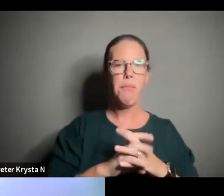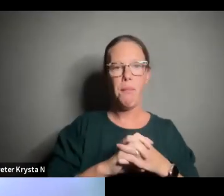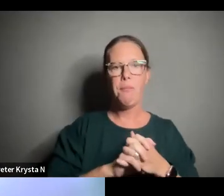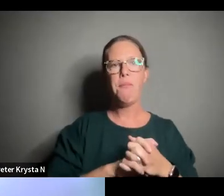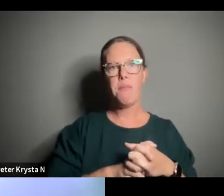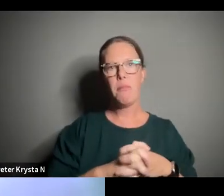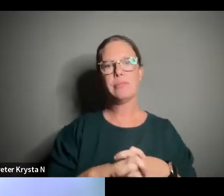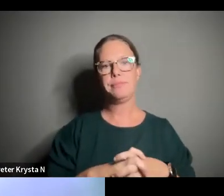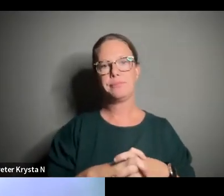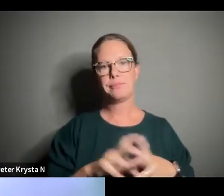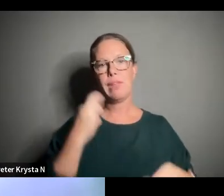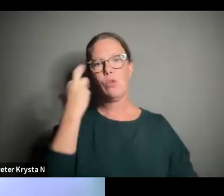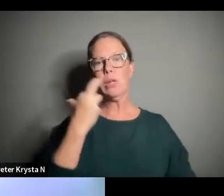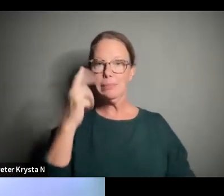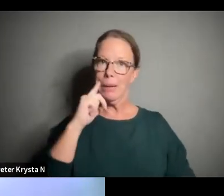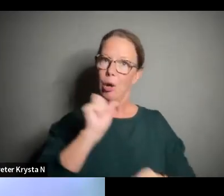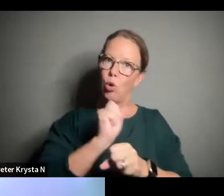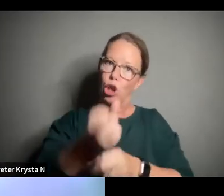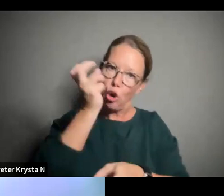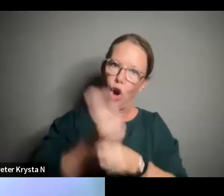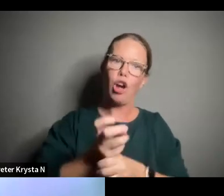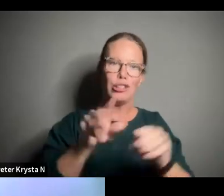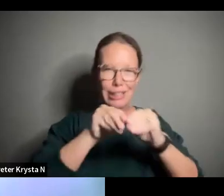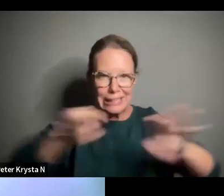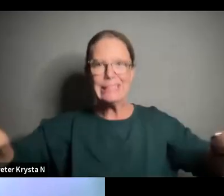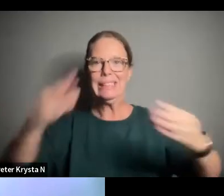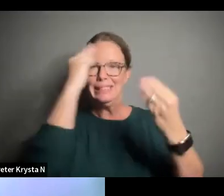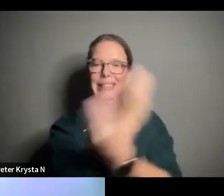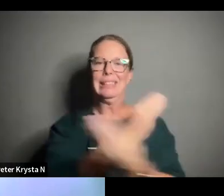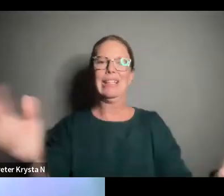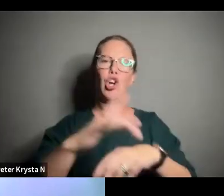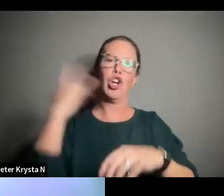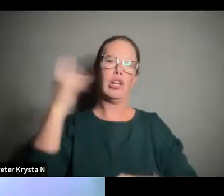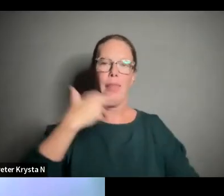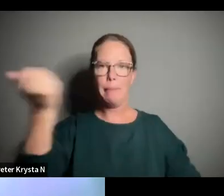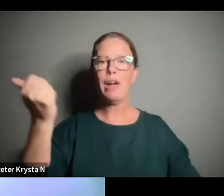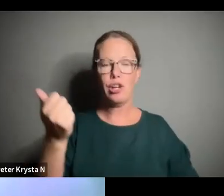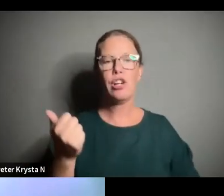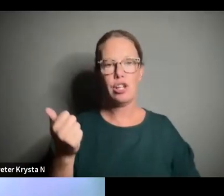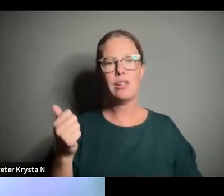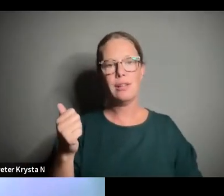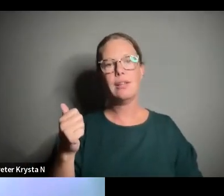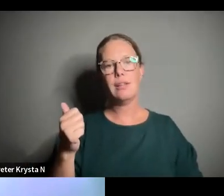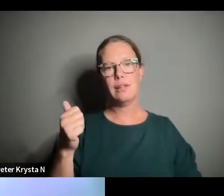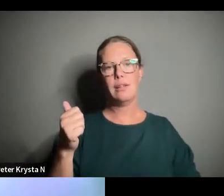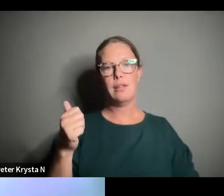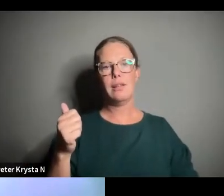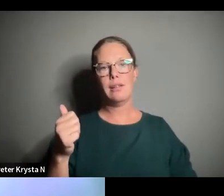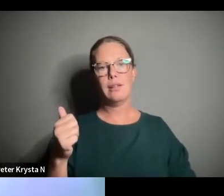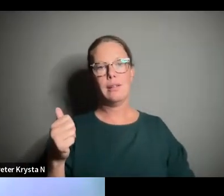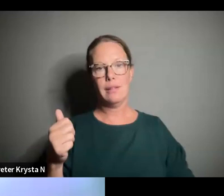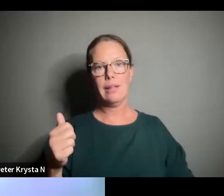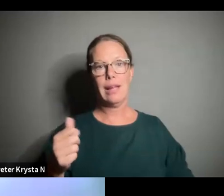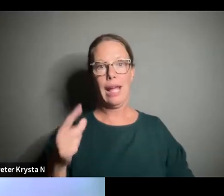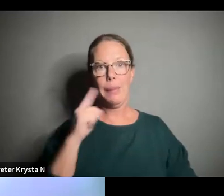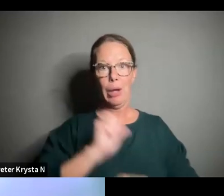that I've been working so hard on trying to get the word out that the earlier is probably the better. I mean, after doing implants for 2 decades, working on